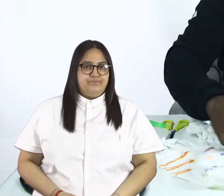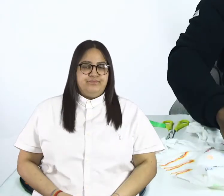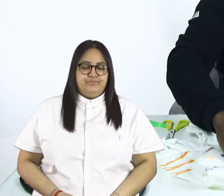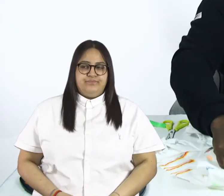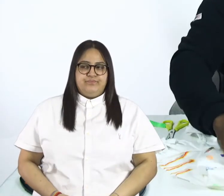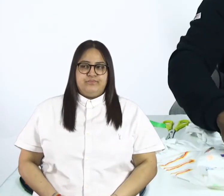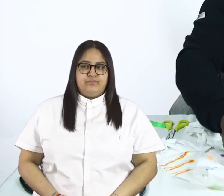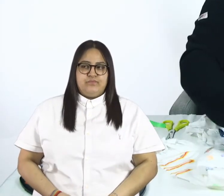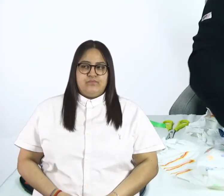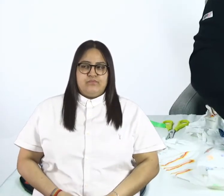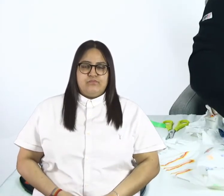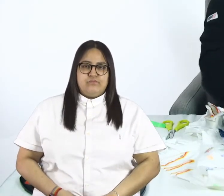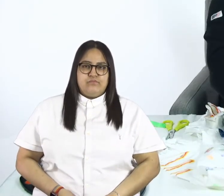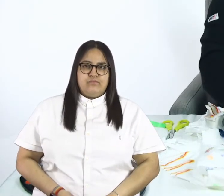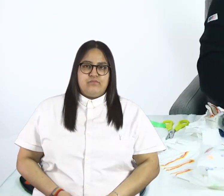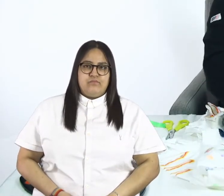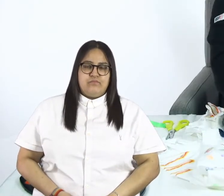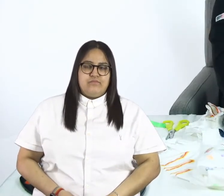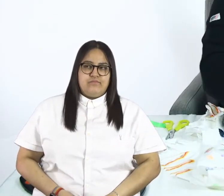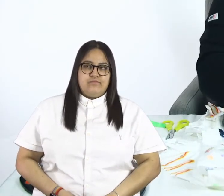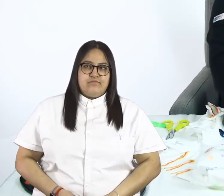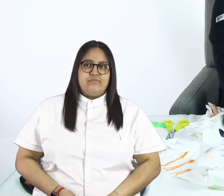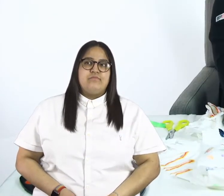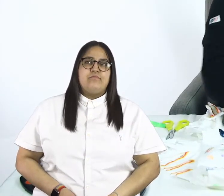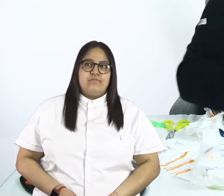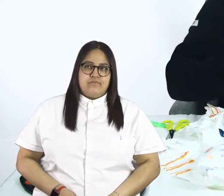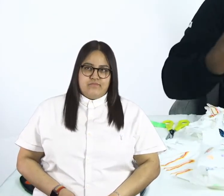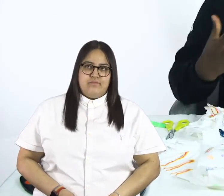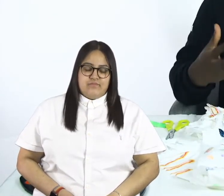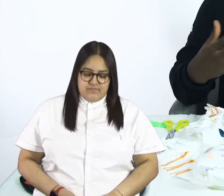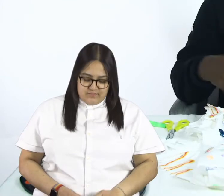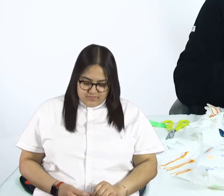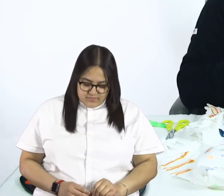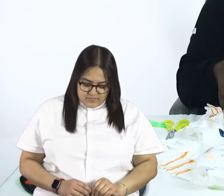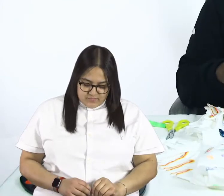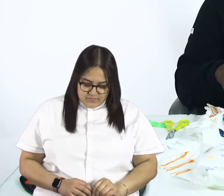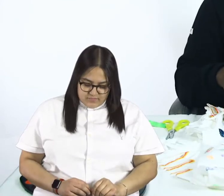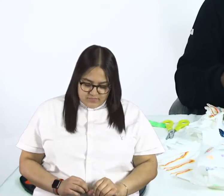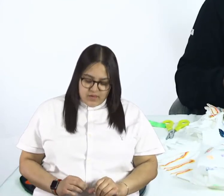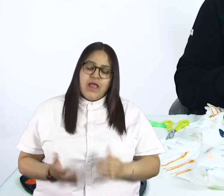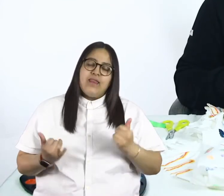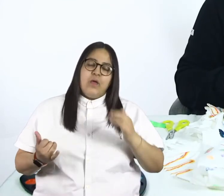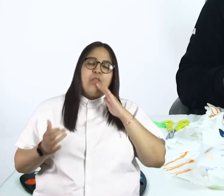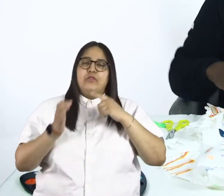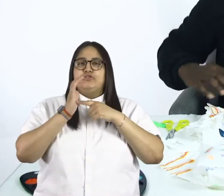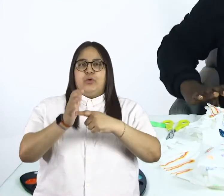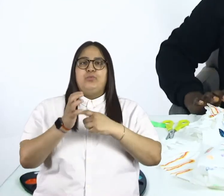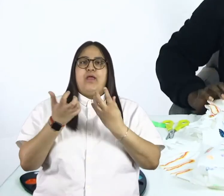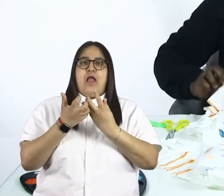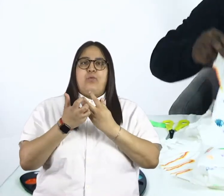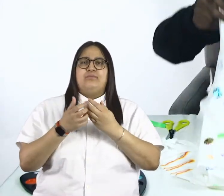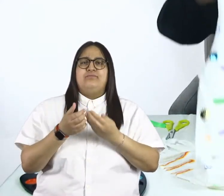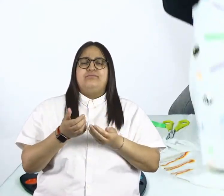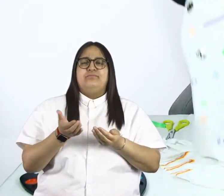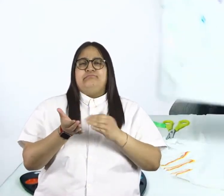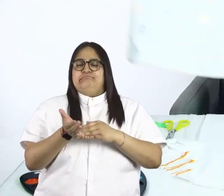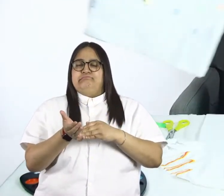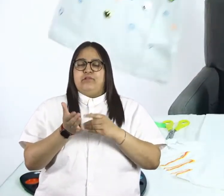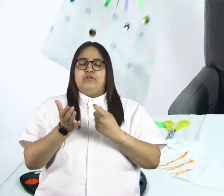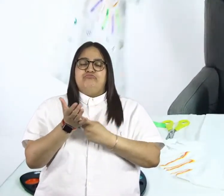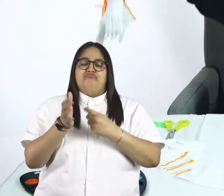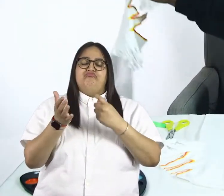apply your ribbon, just to give a bit more oomph to what you're doing on your t-shirt. You don't want a